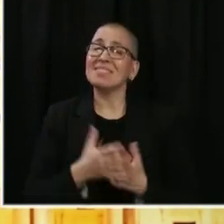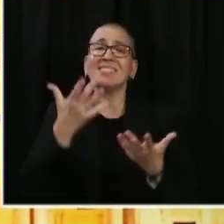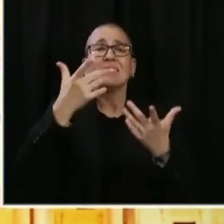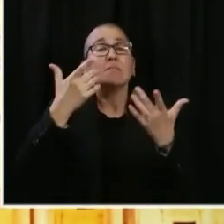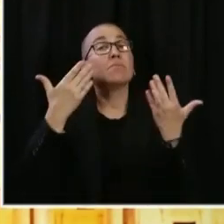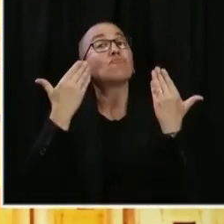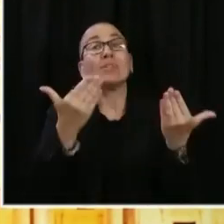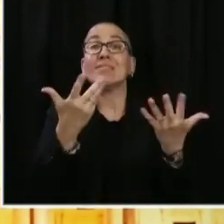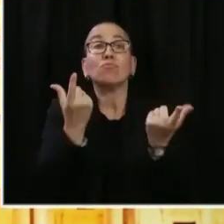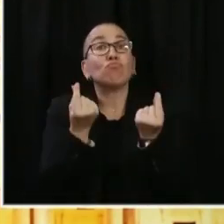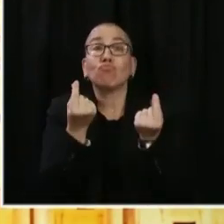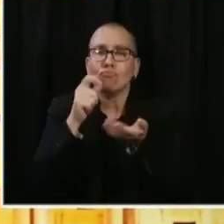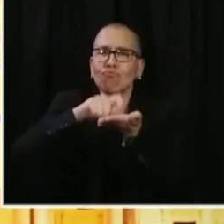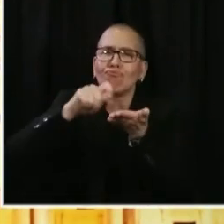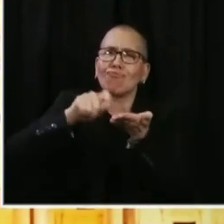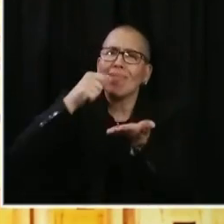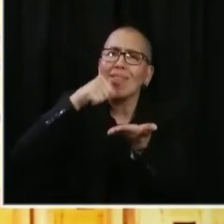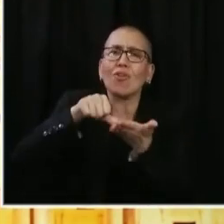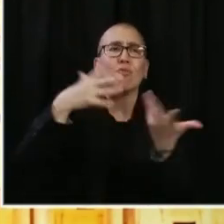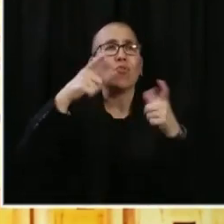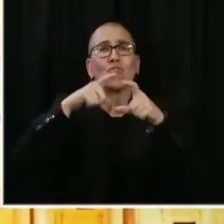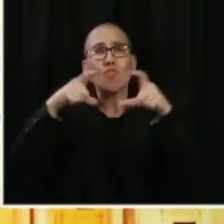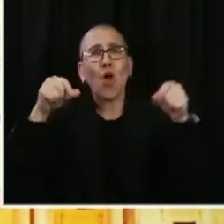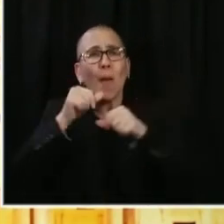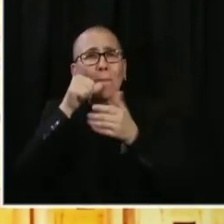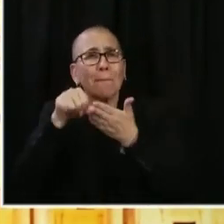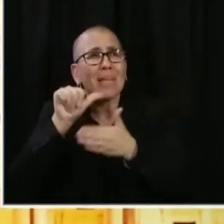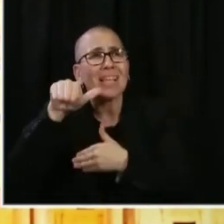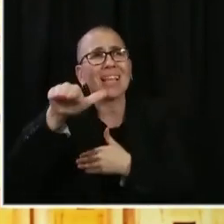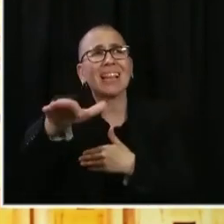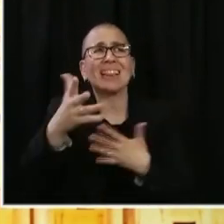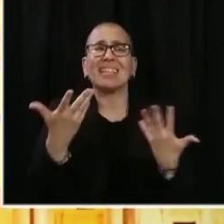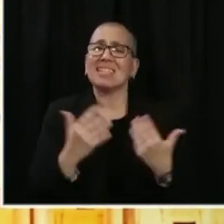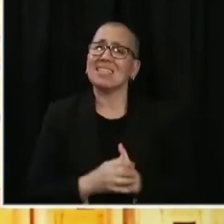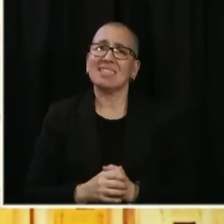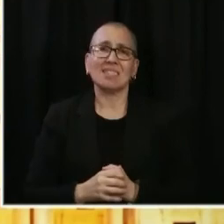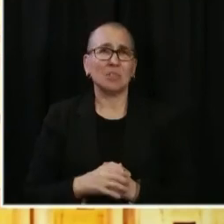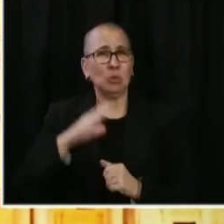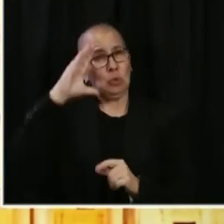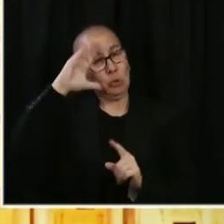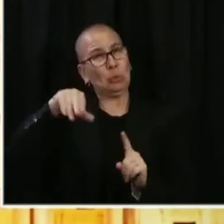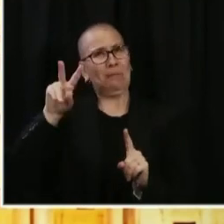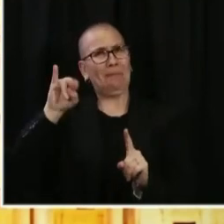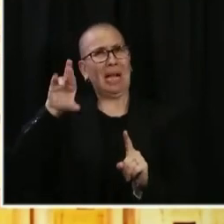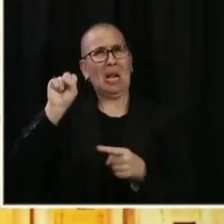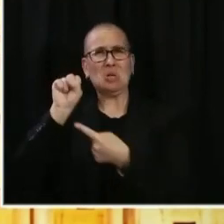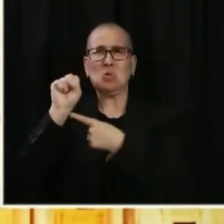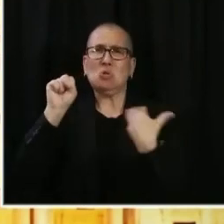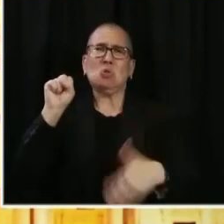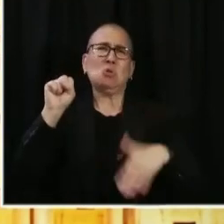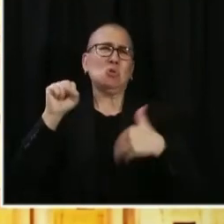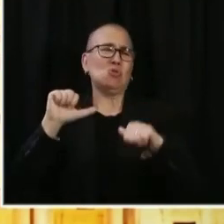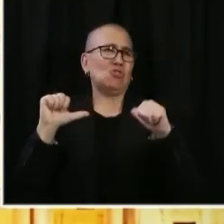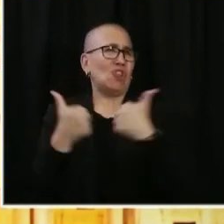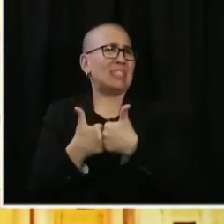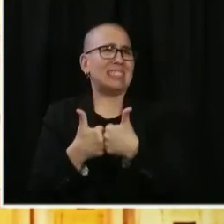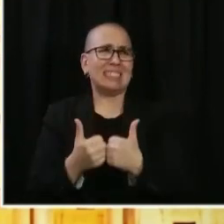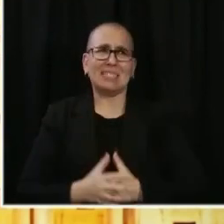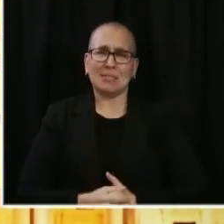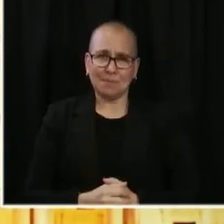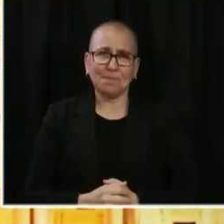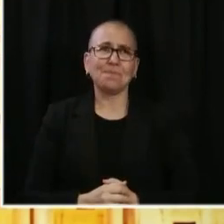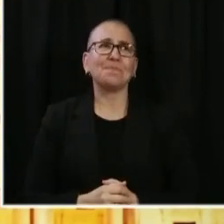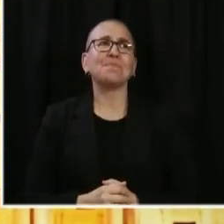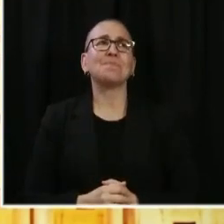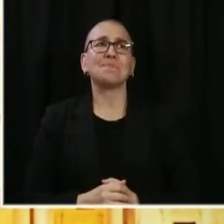difference. We also know this virus feeds on existing inequalities. This public health crisis is exacerbating the racial, economic,